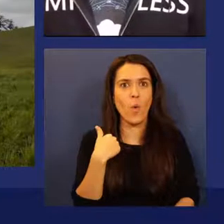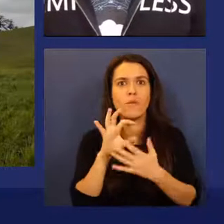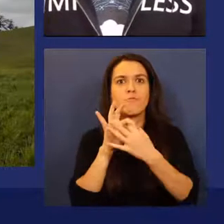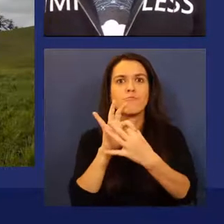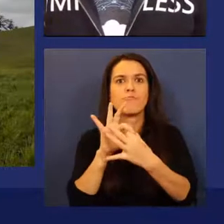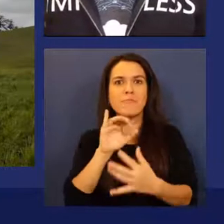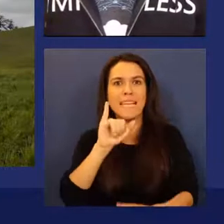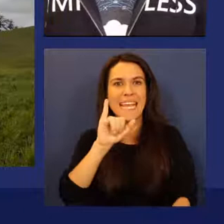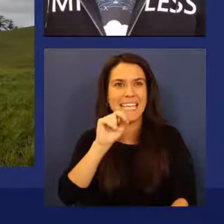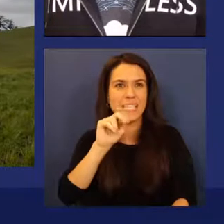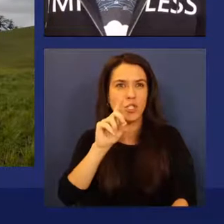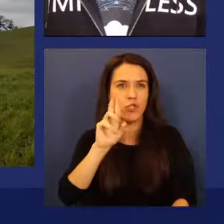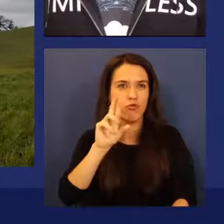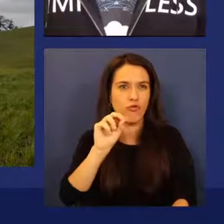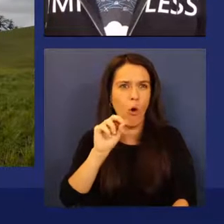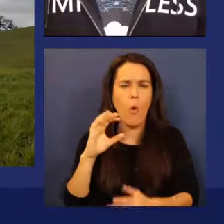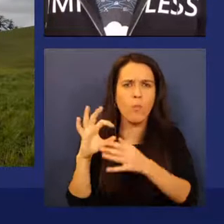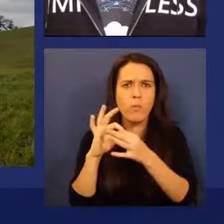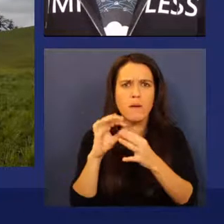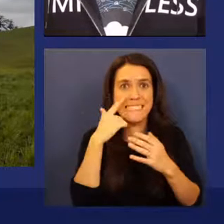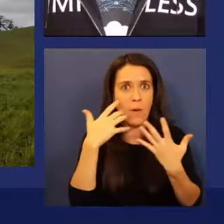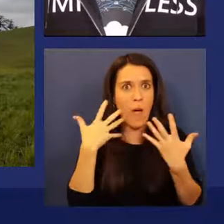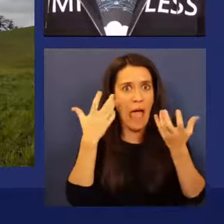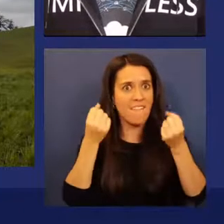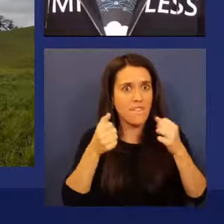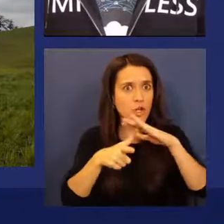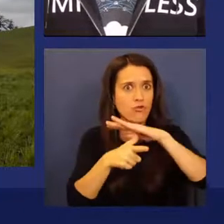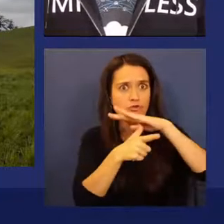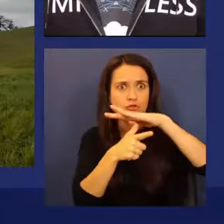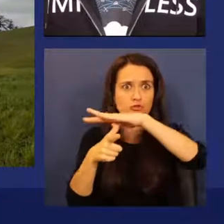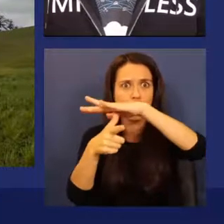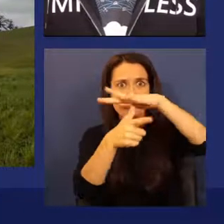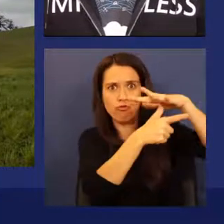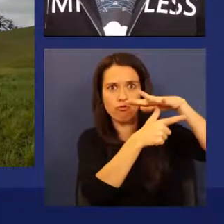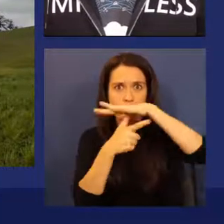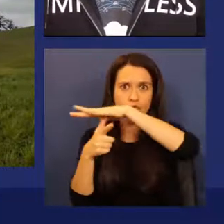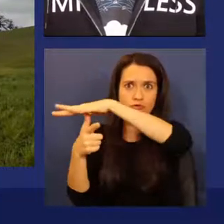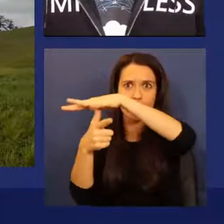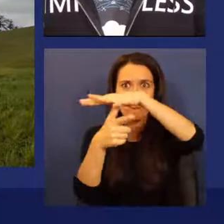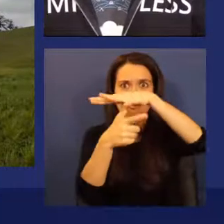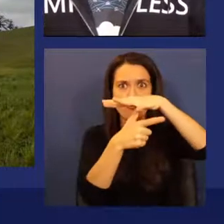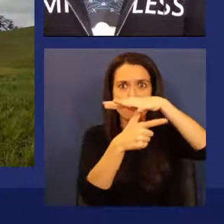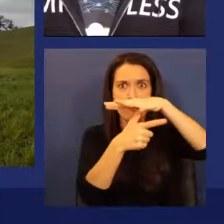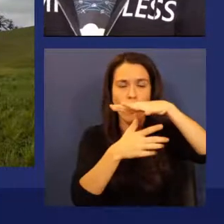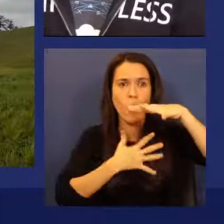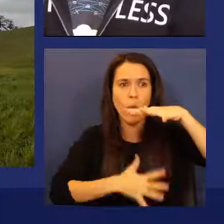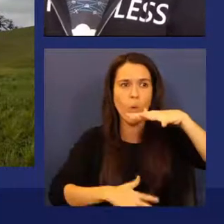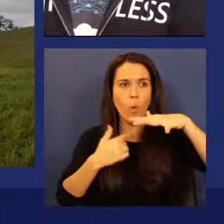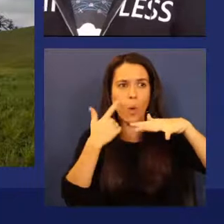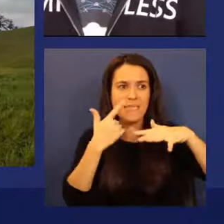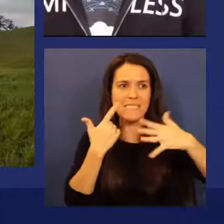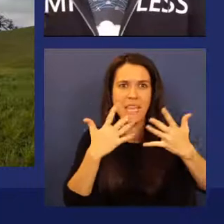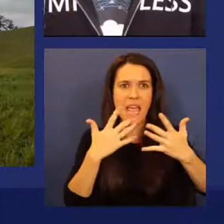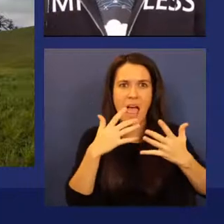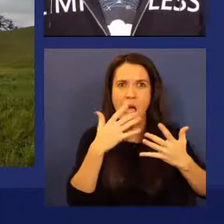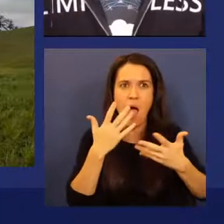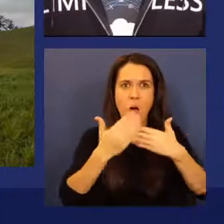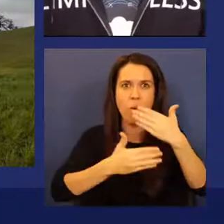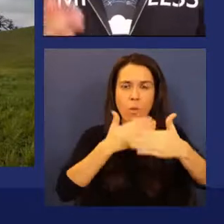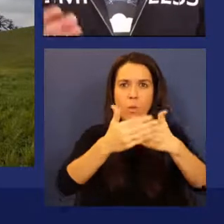Canadian Coast Guard. They operate drones to, you know, fly out to scenarios or situations where a ship is in distress, and it takes